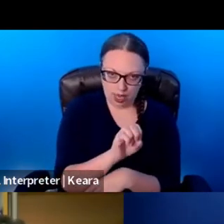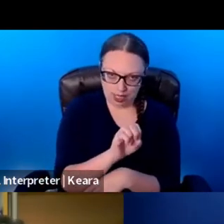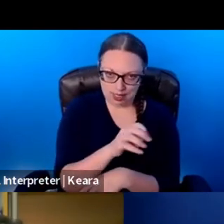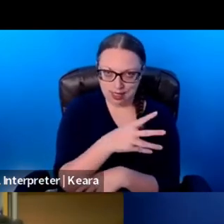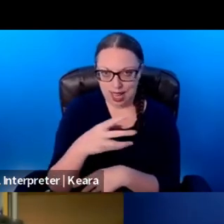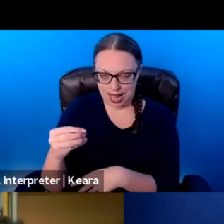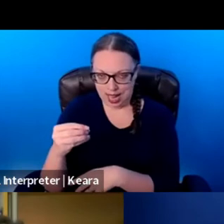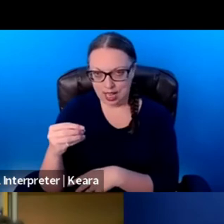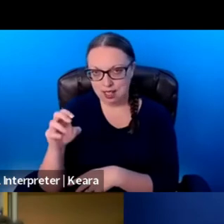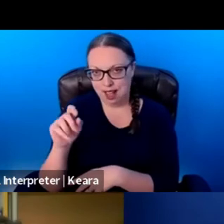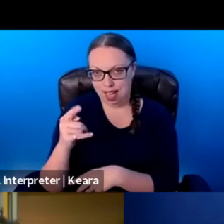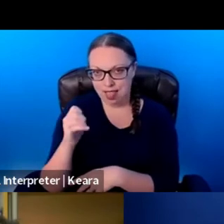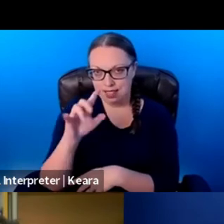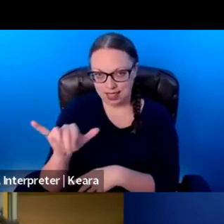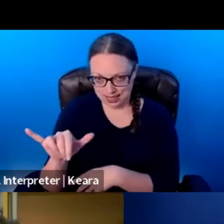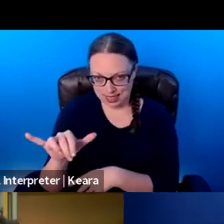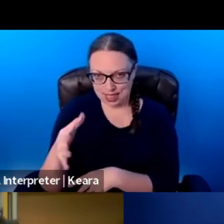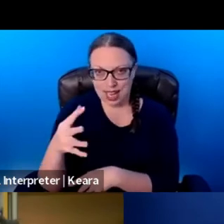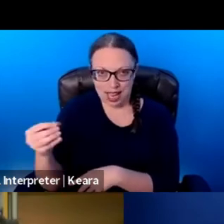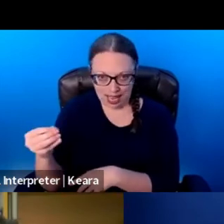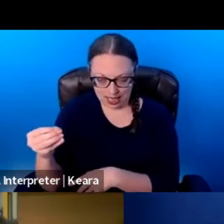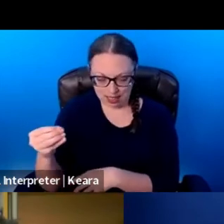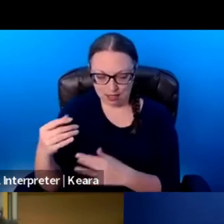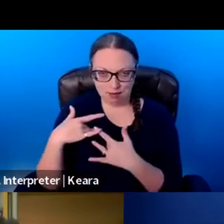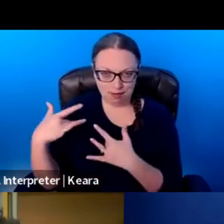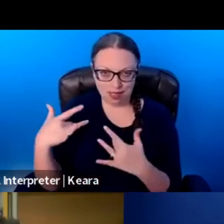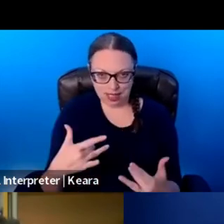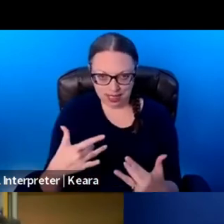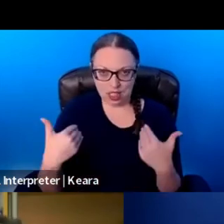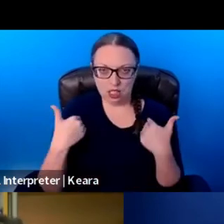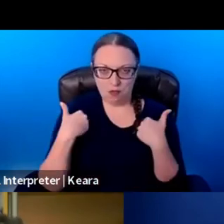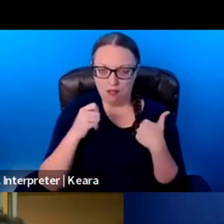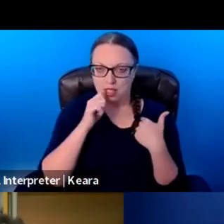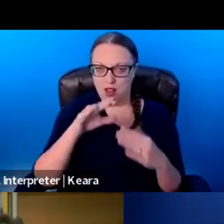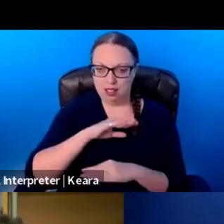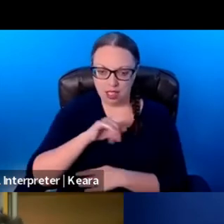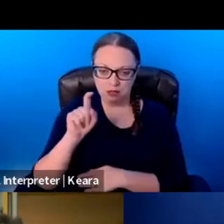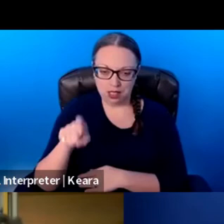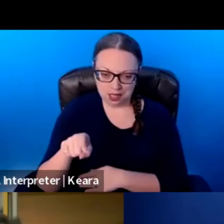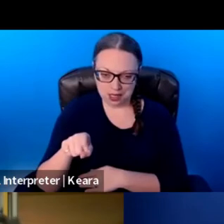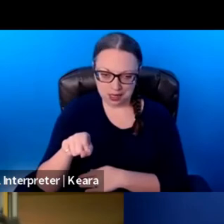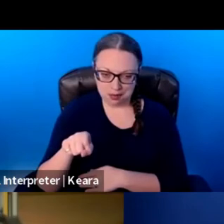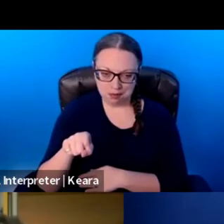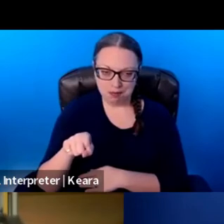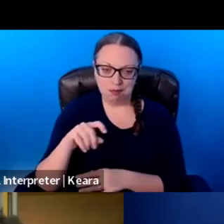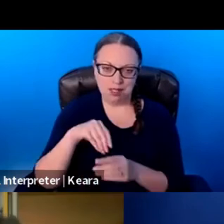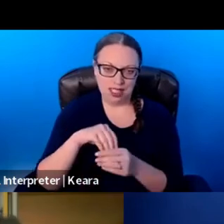race and ethnicity and likelihood of having unmet need in our data.